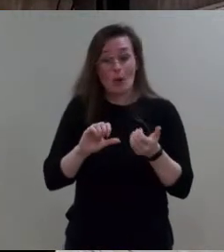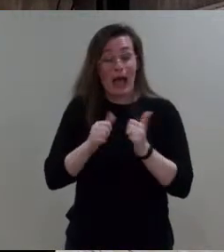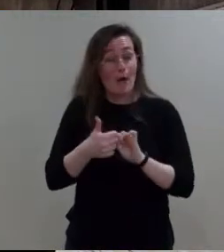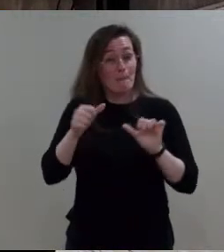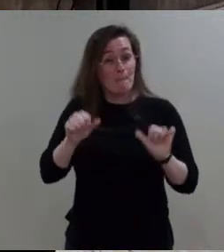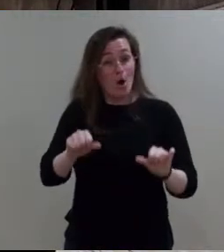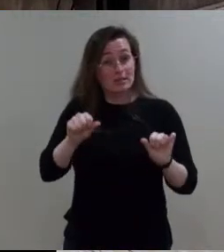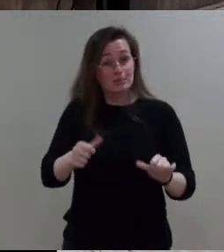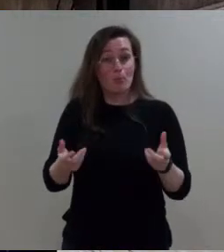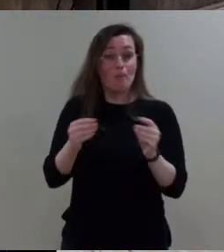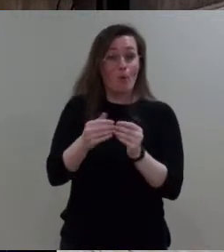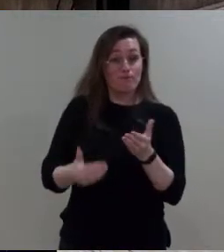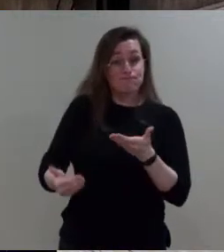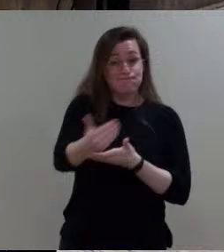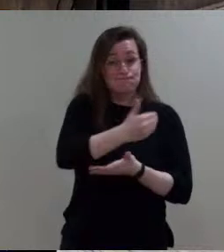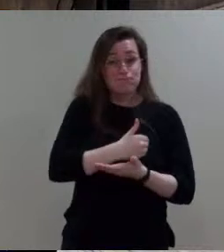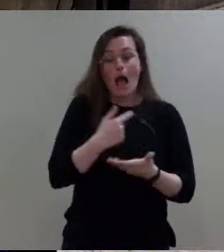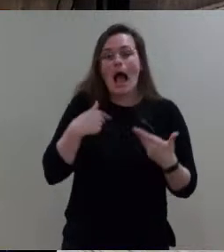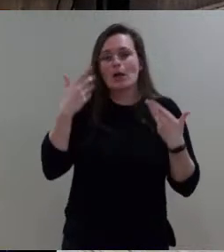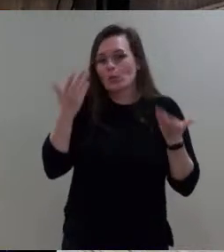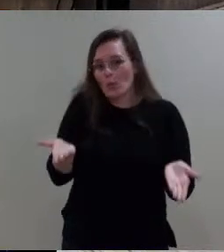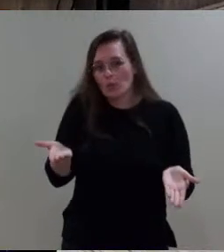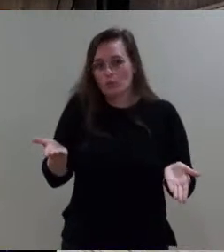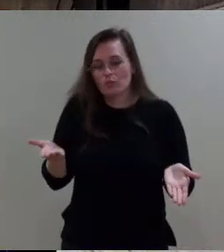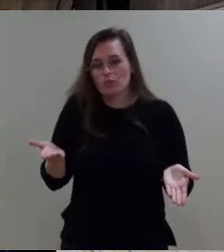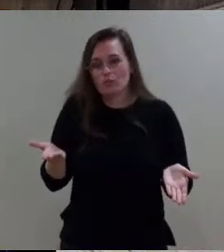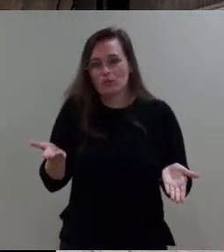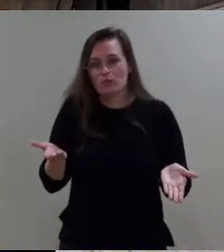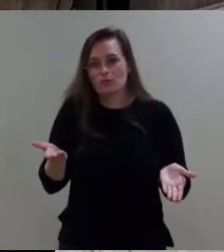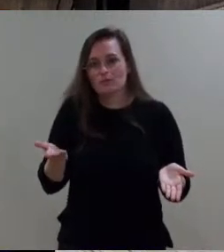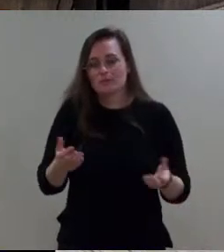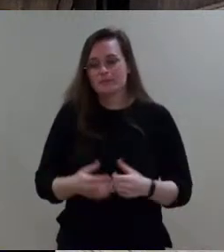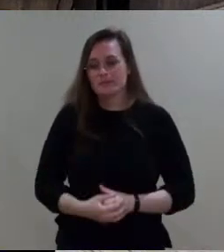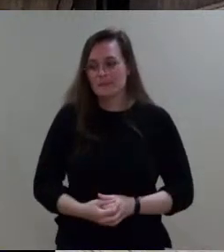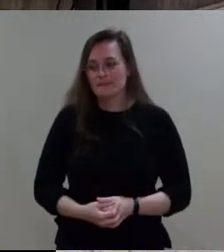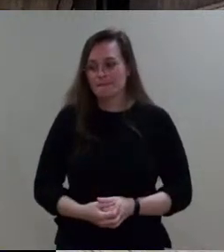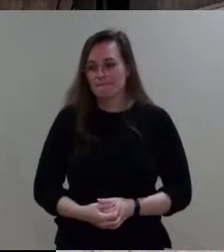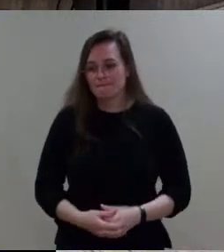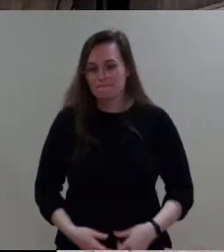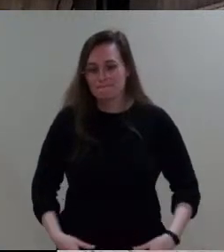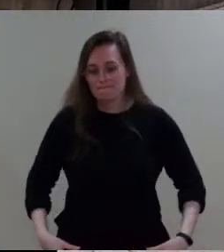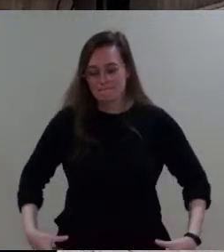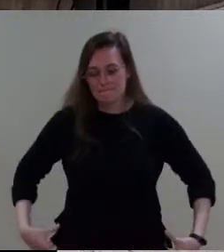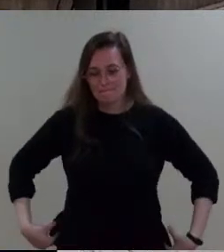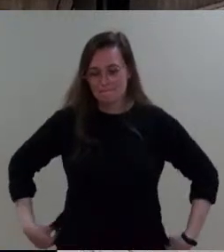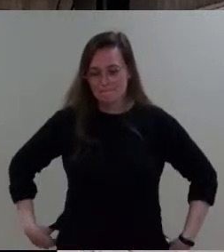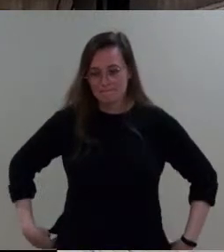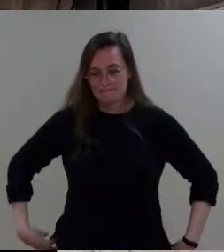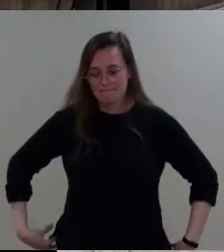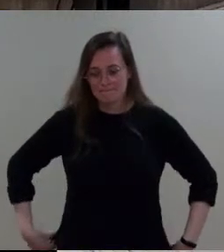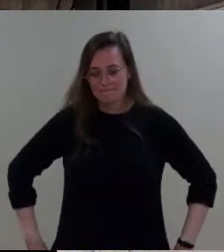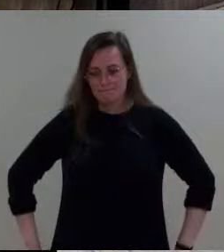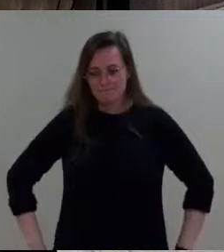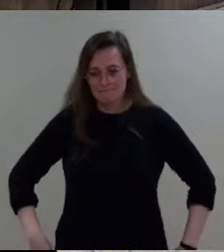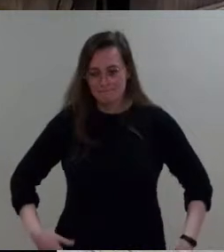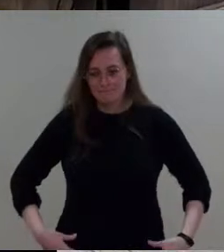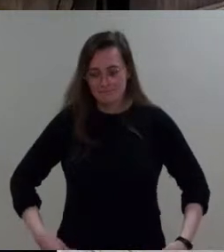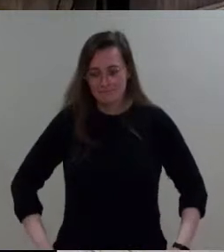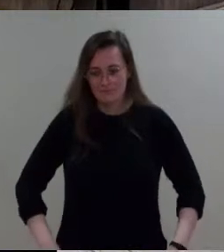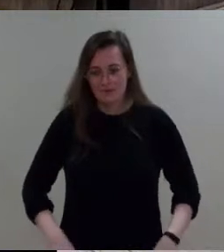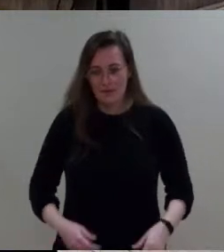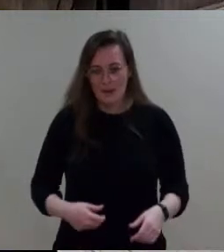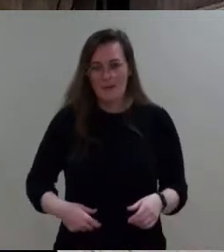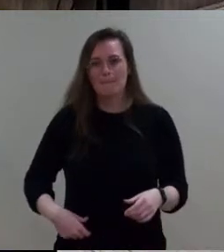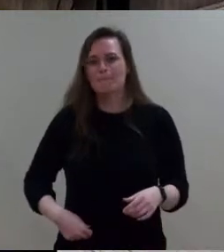but is there an option, or is there a way that we can look at comparables for what in a blanket-wide